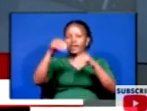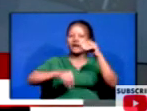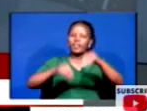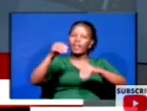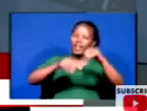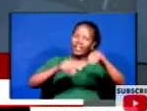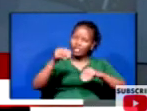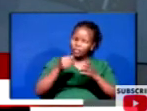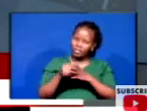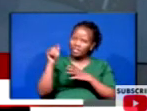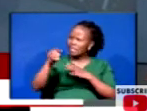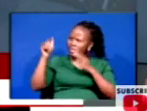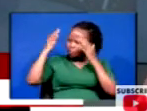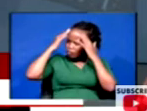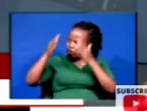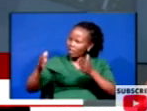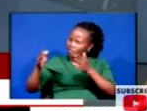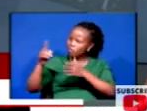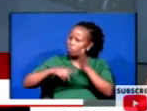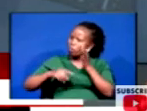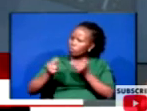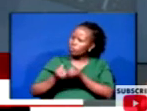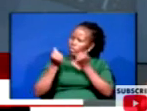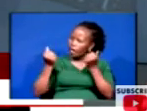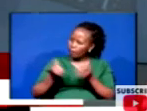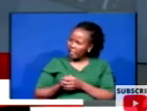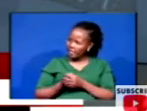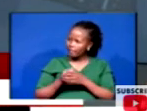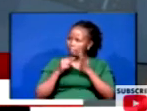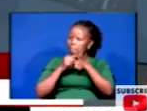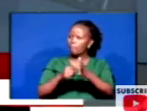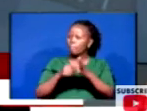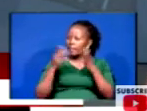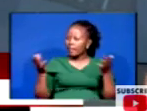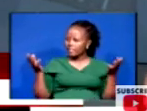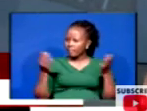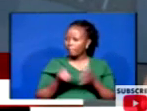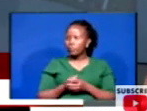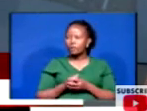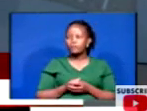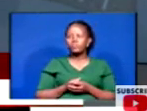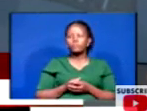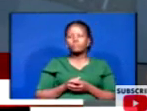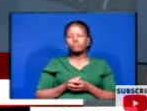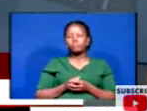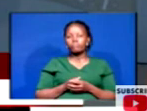what is likely to happen. For instance, if there is, when you look at that particular